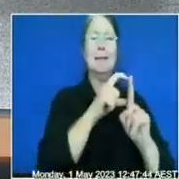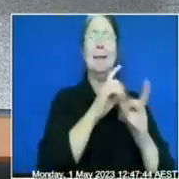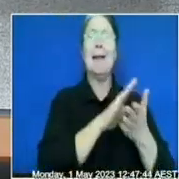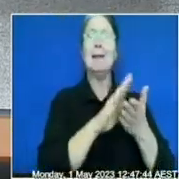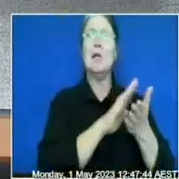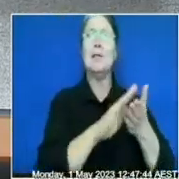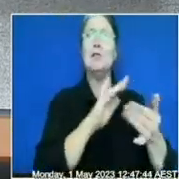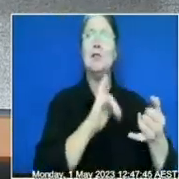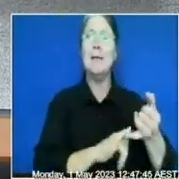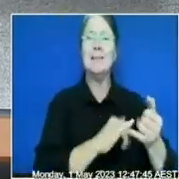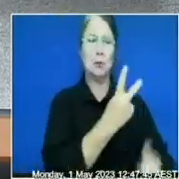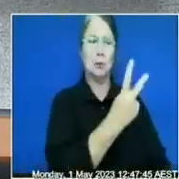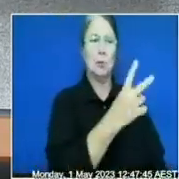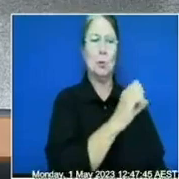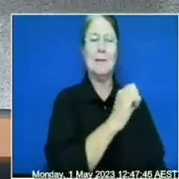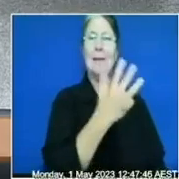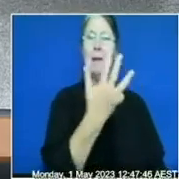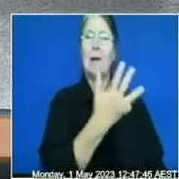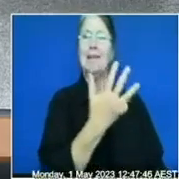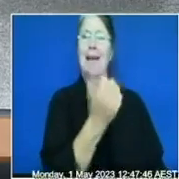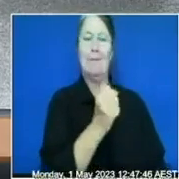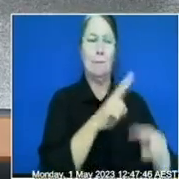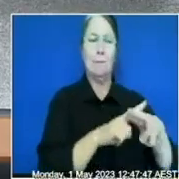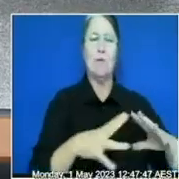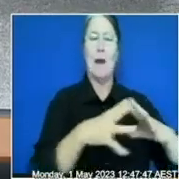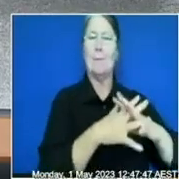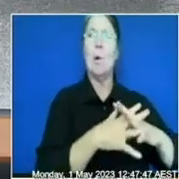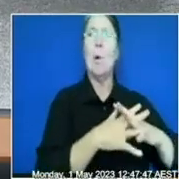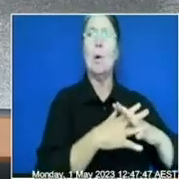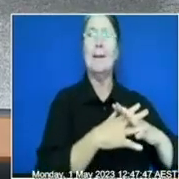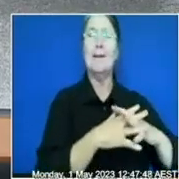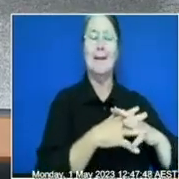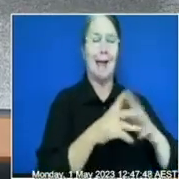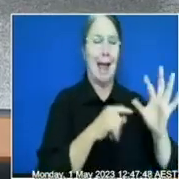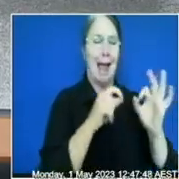developed. And that is to set out